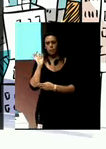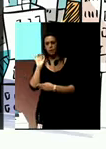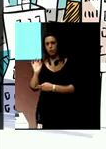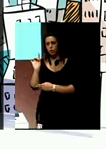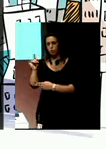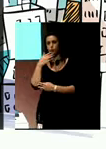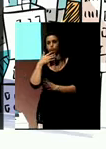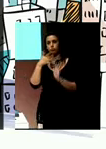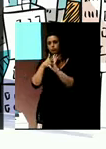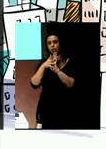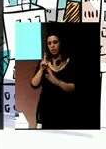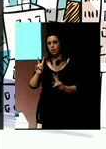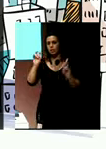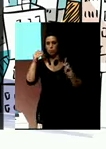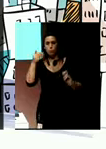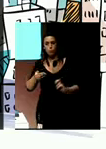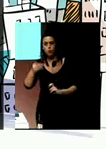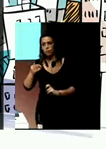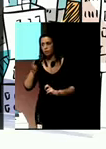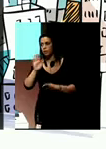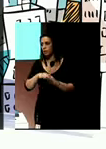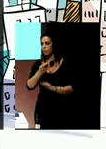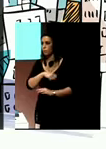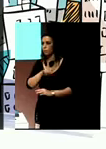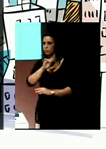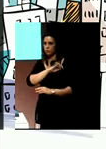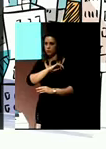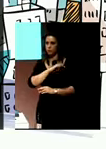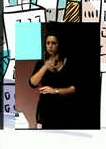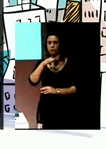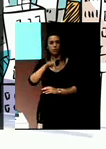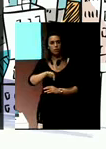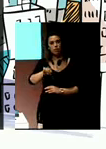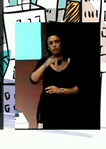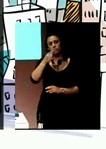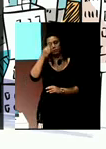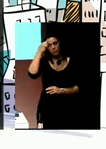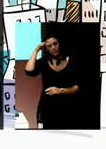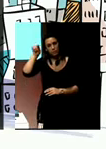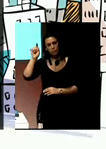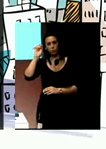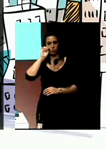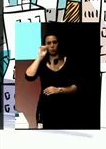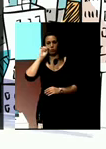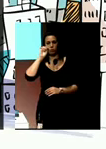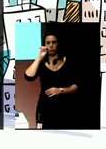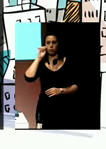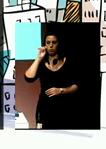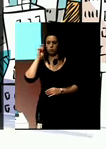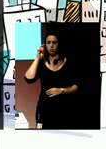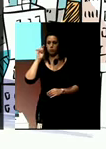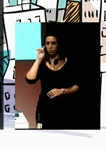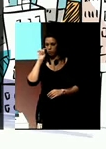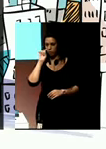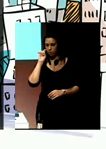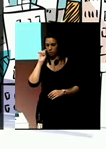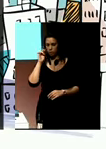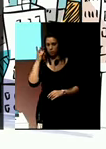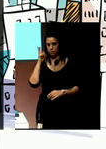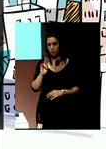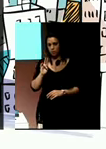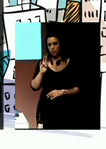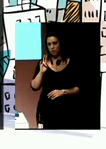You have tackled a fundamental topic for Spain. We all know that tourism,